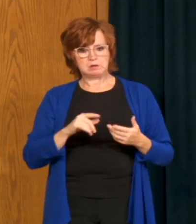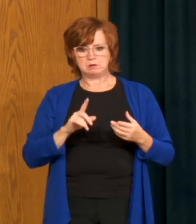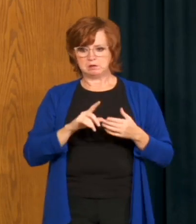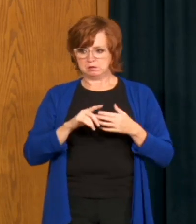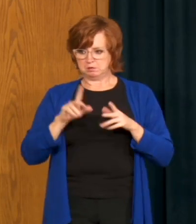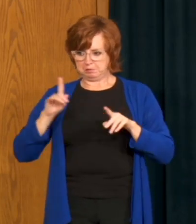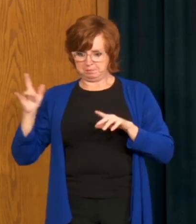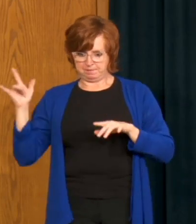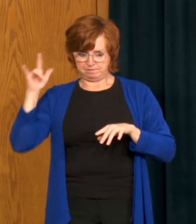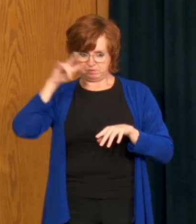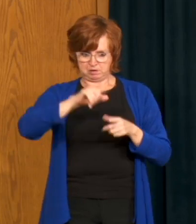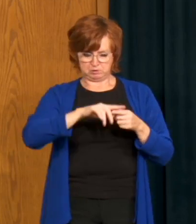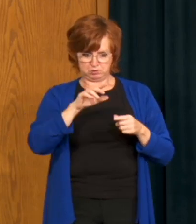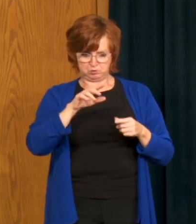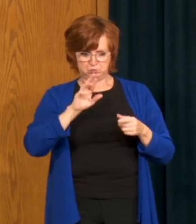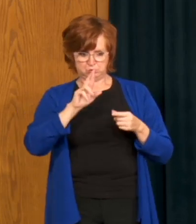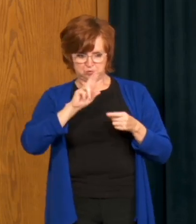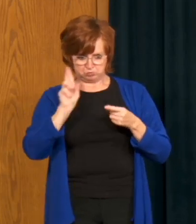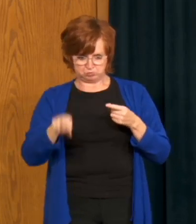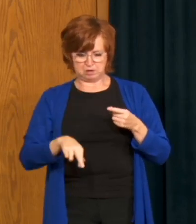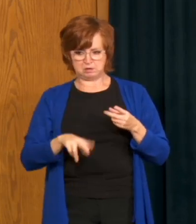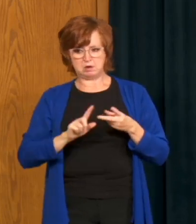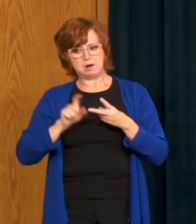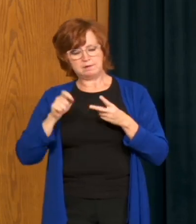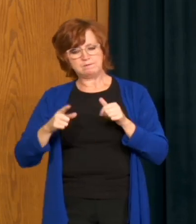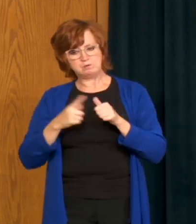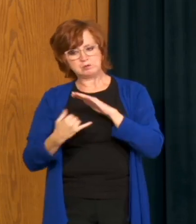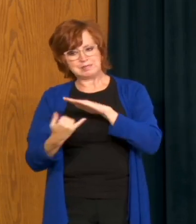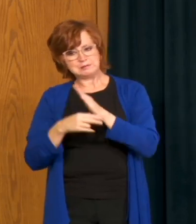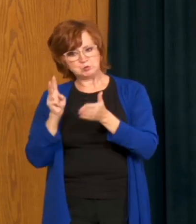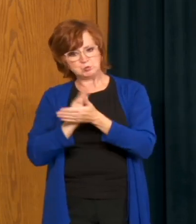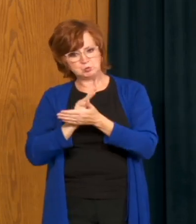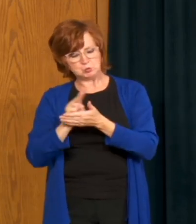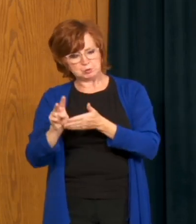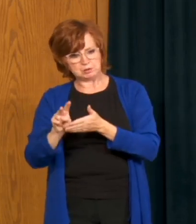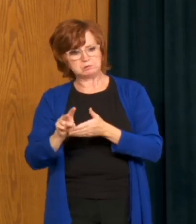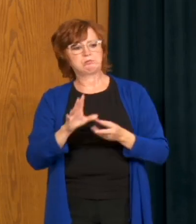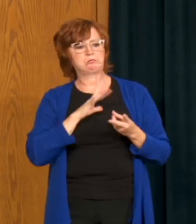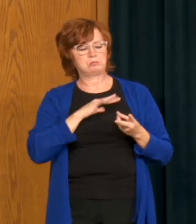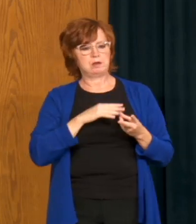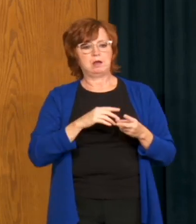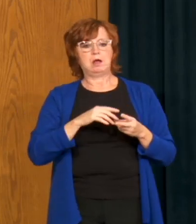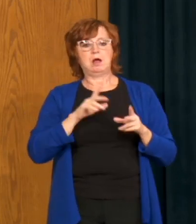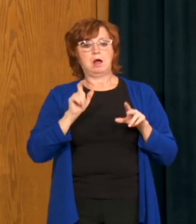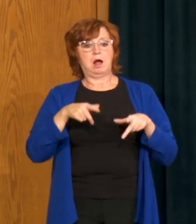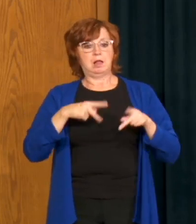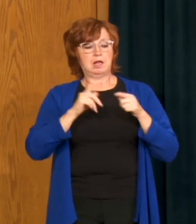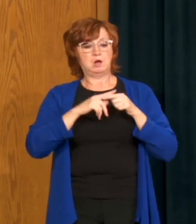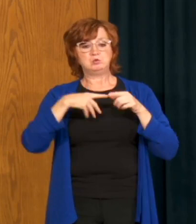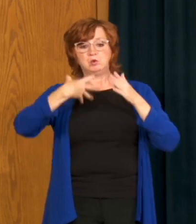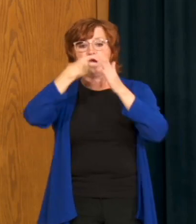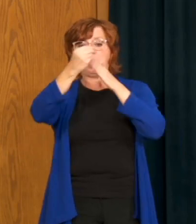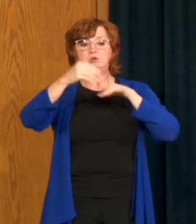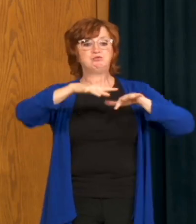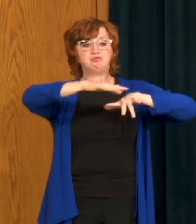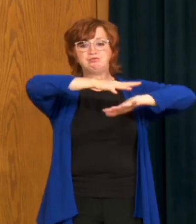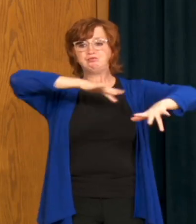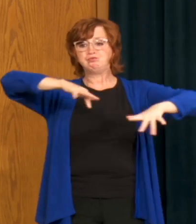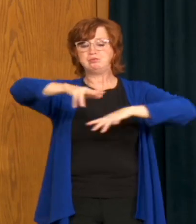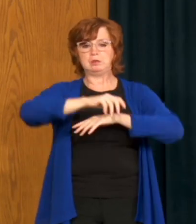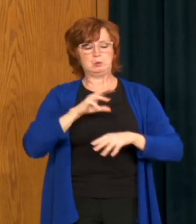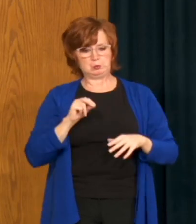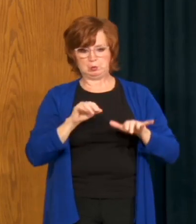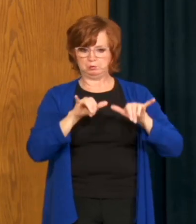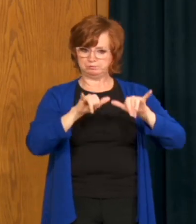quarantined, are in a bubble, are not putting most certainly the general population at risk, but also not putting one another at risk